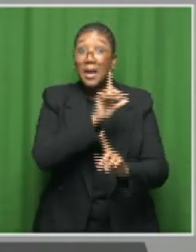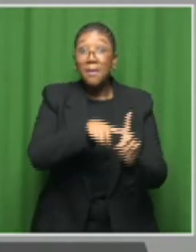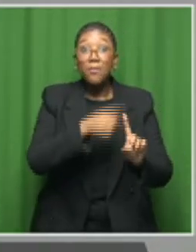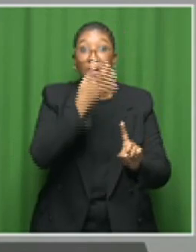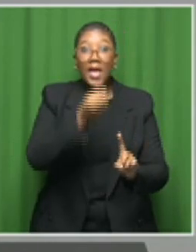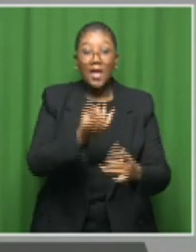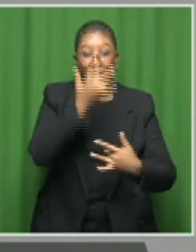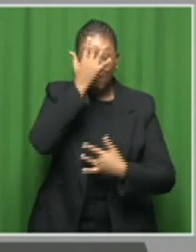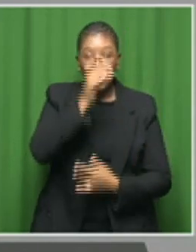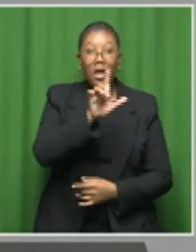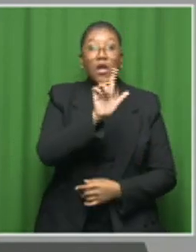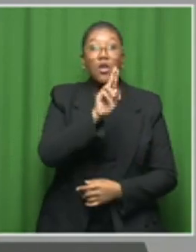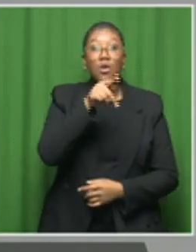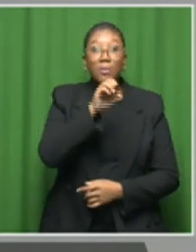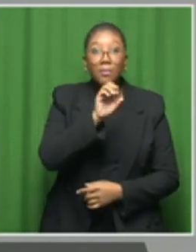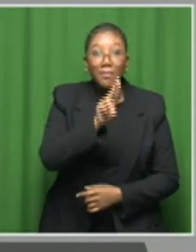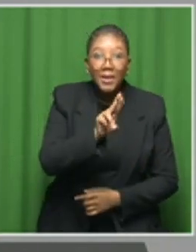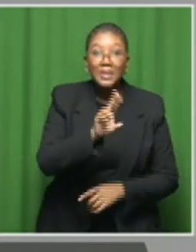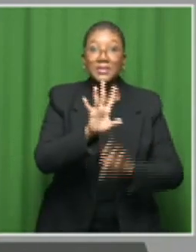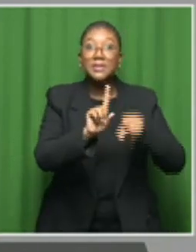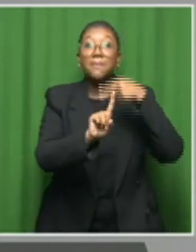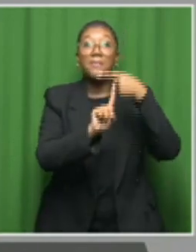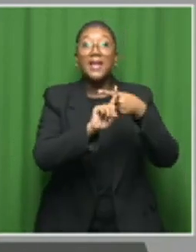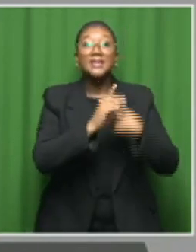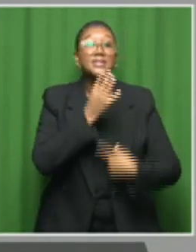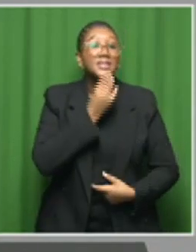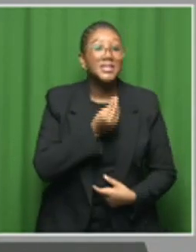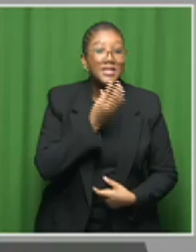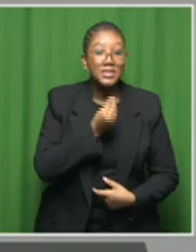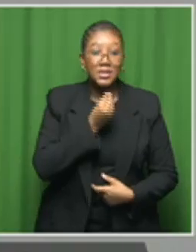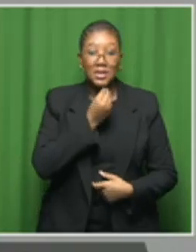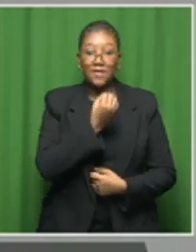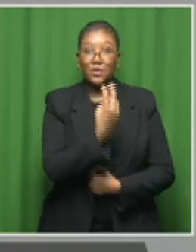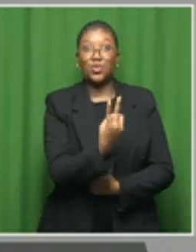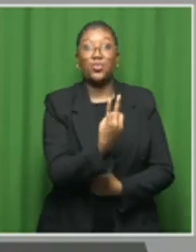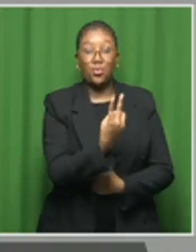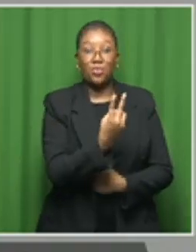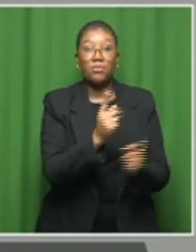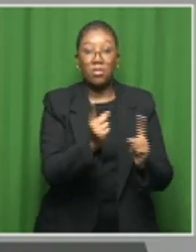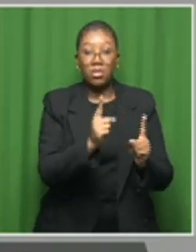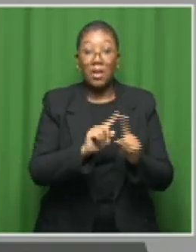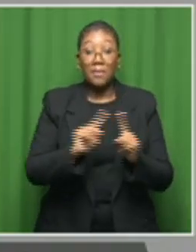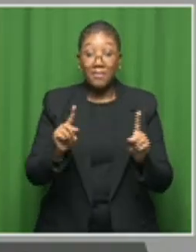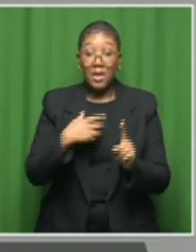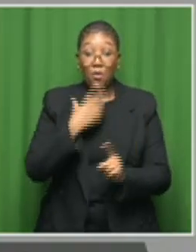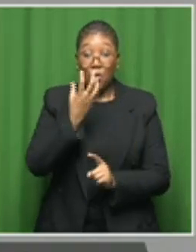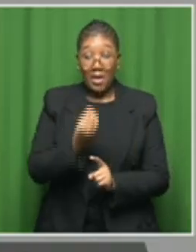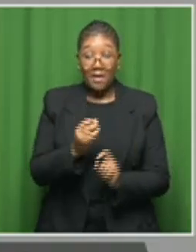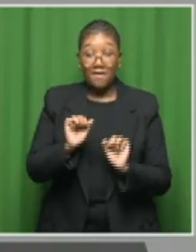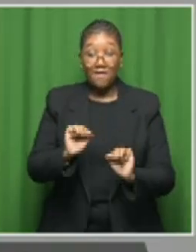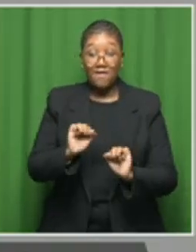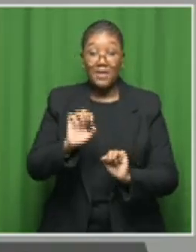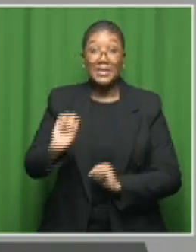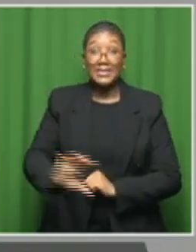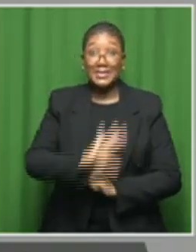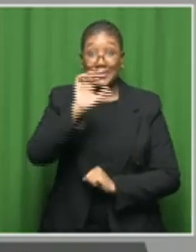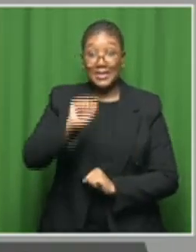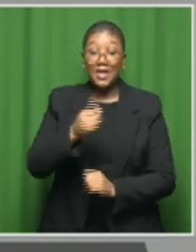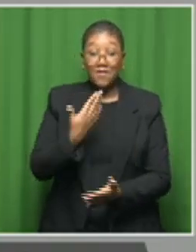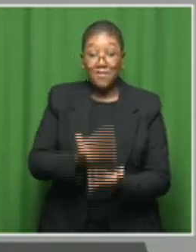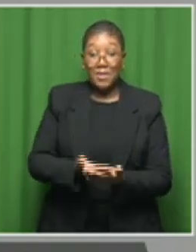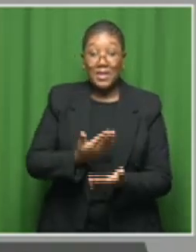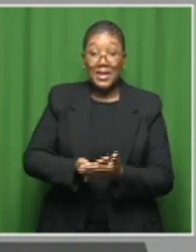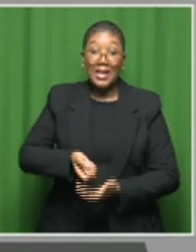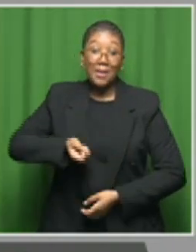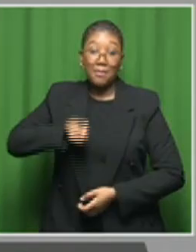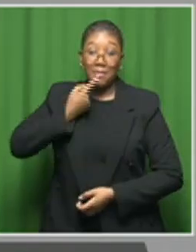lupus. Just want to go back to the treatment options. There are biologics available in South Africa. It's not available in the